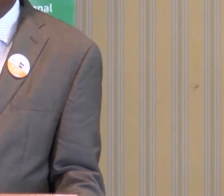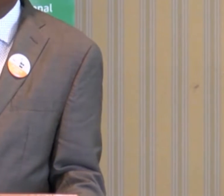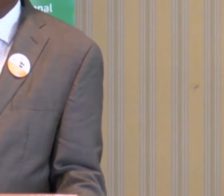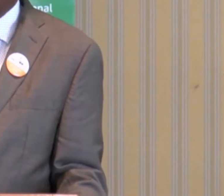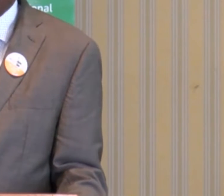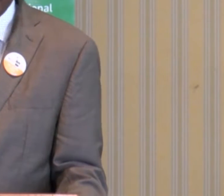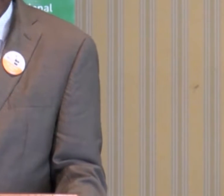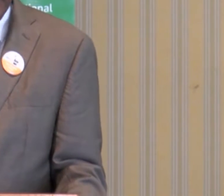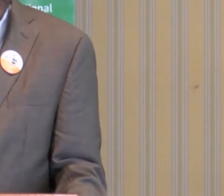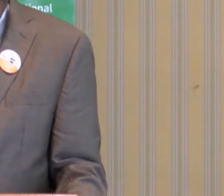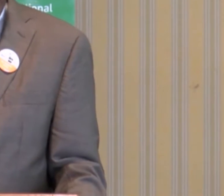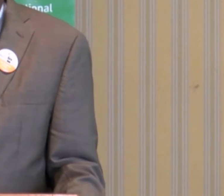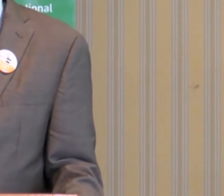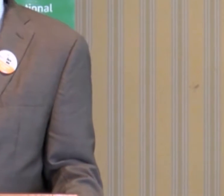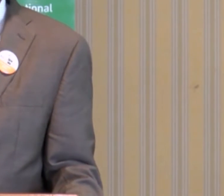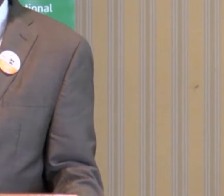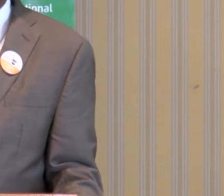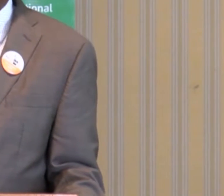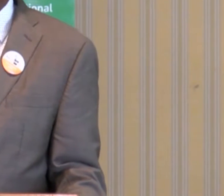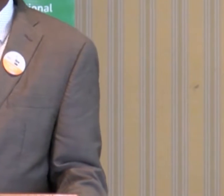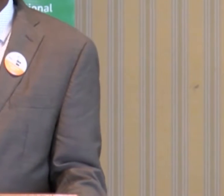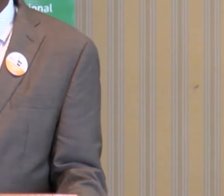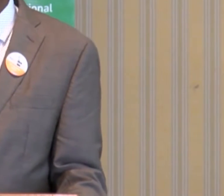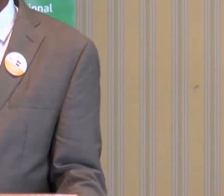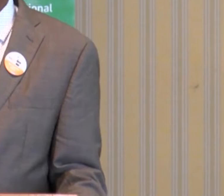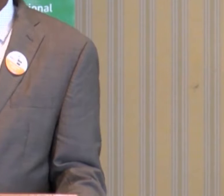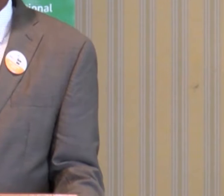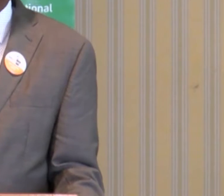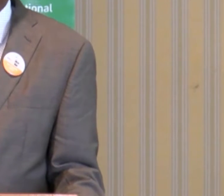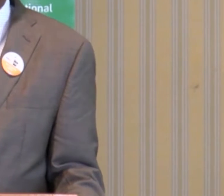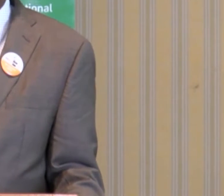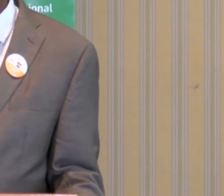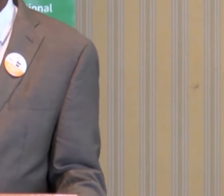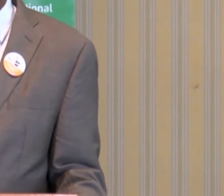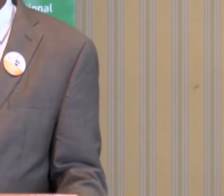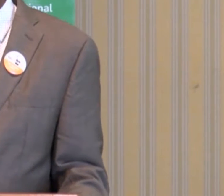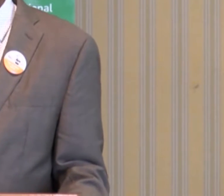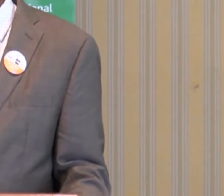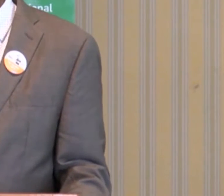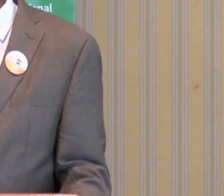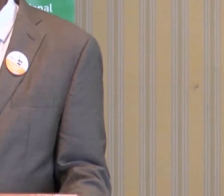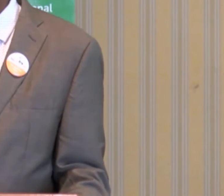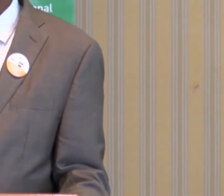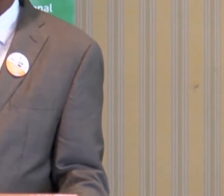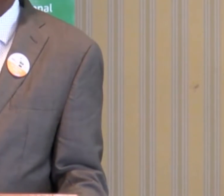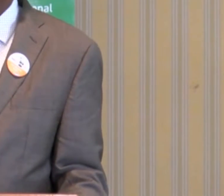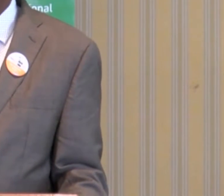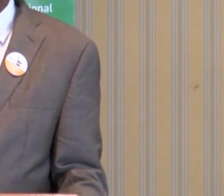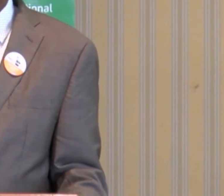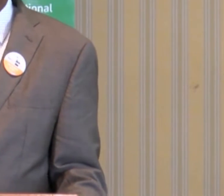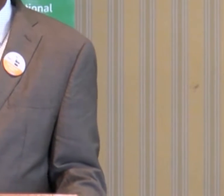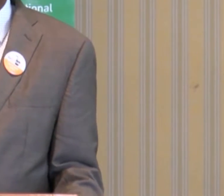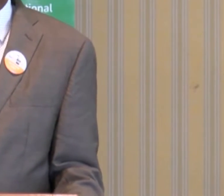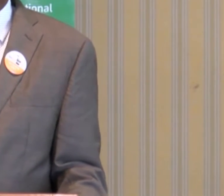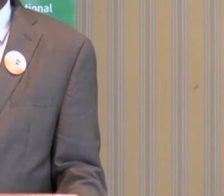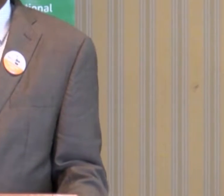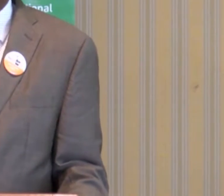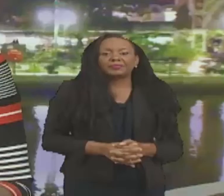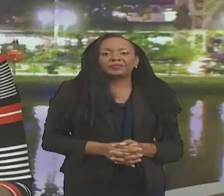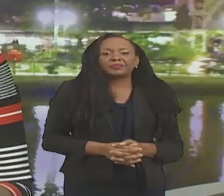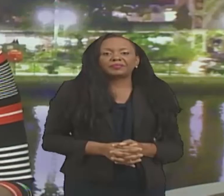and enterprise. And they are only going to sell the things that our children are going to